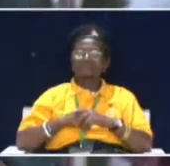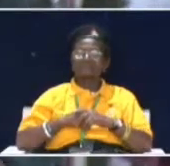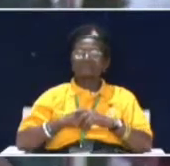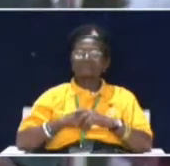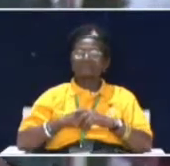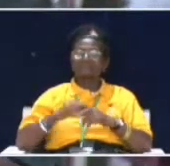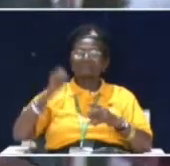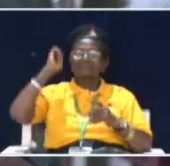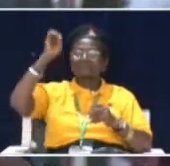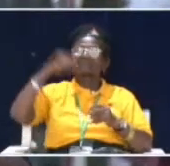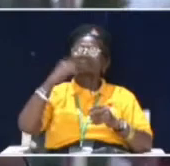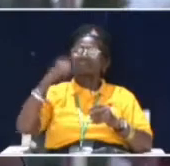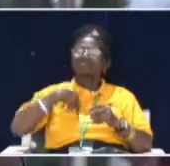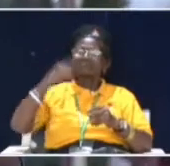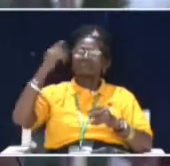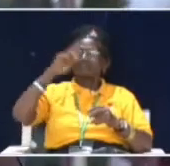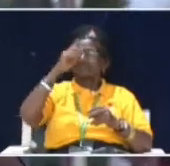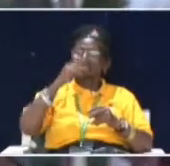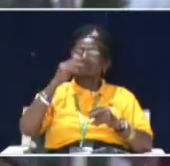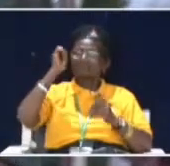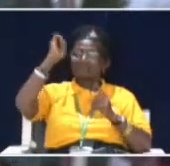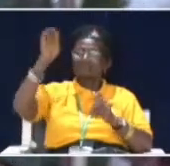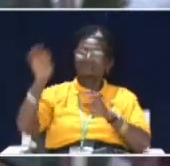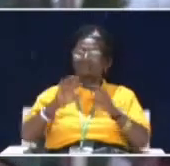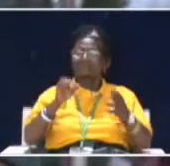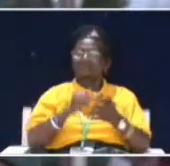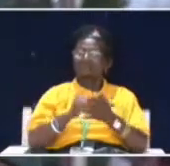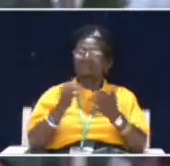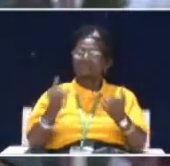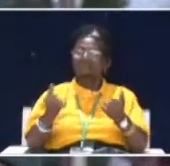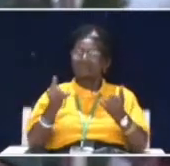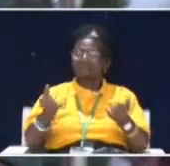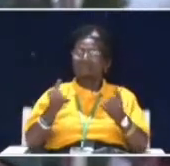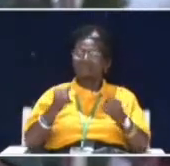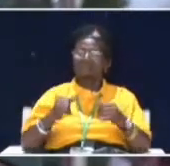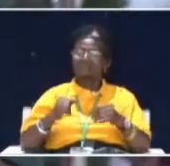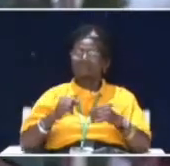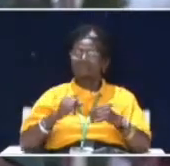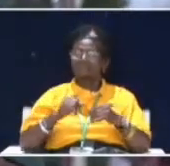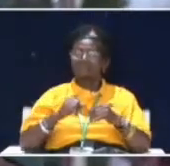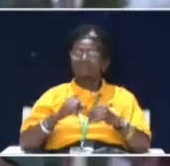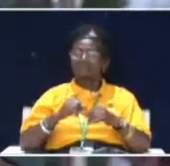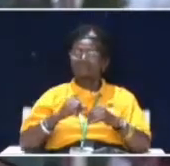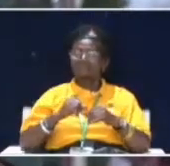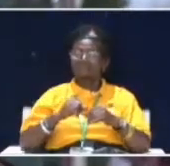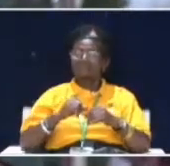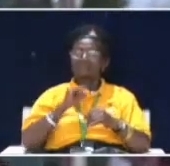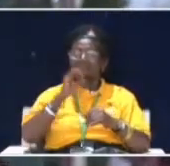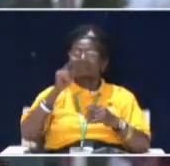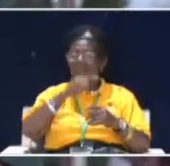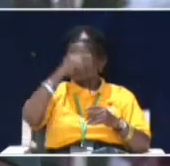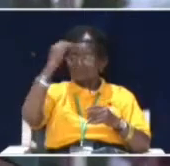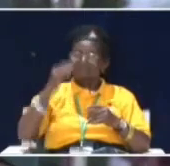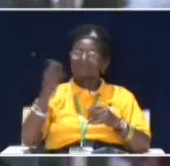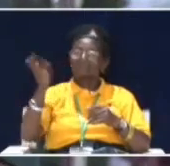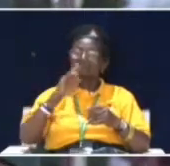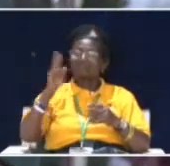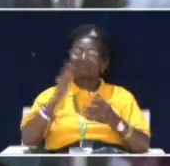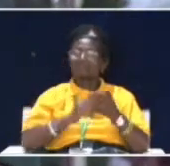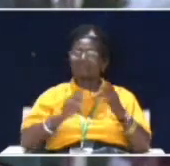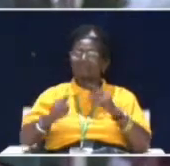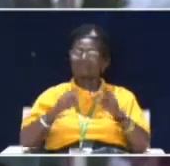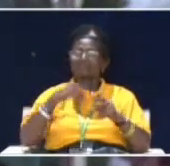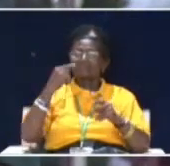He tells me the reason he's doing it now. It's also for me. It's because there are some people